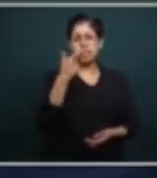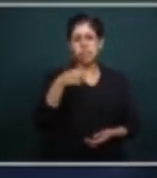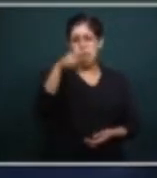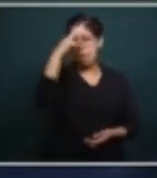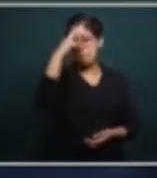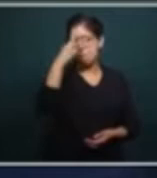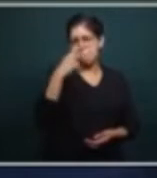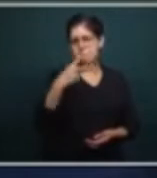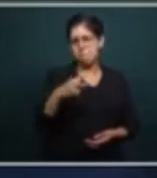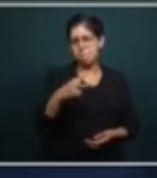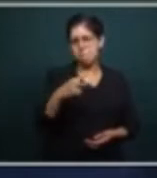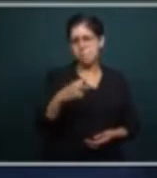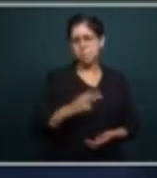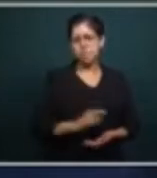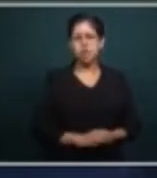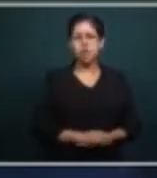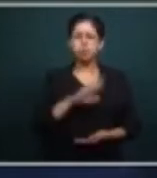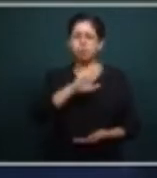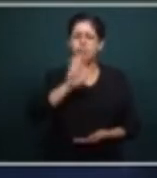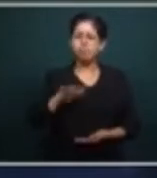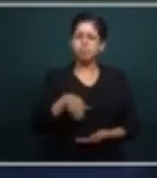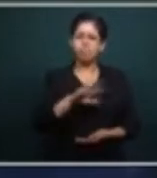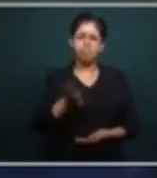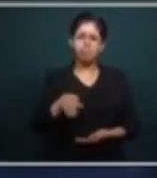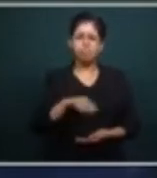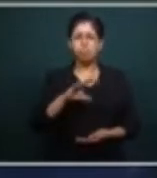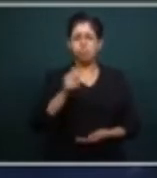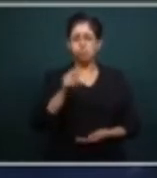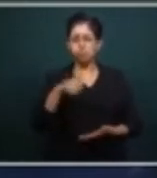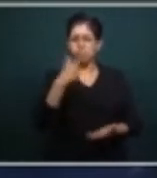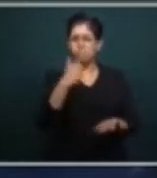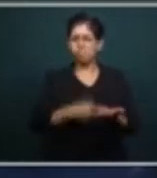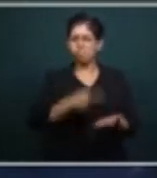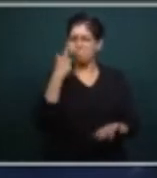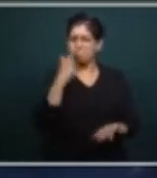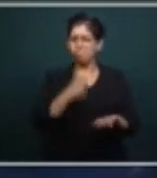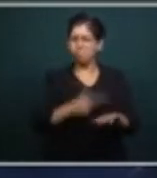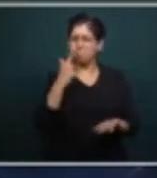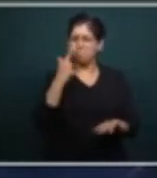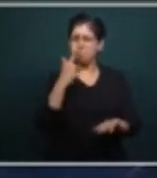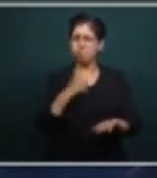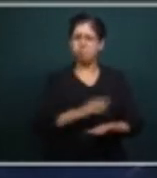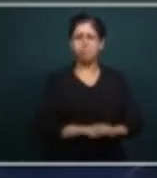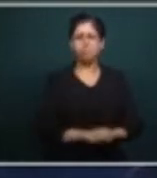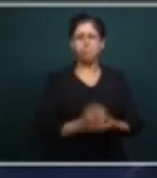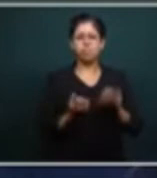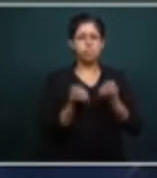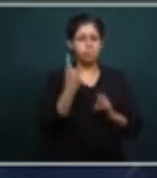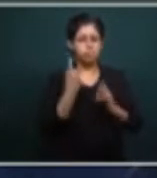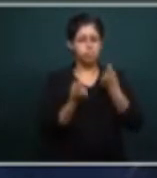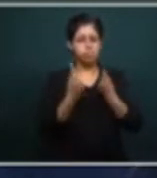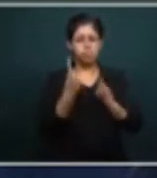got, was 7 Mexicans are grave condition.